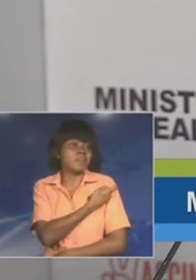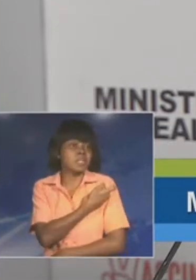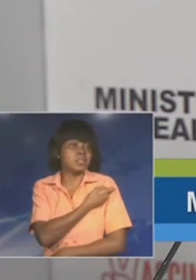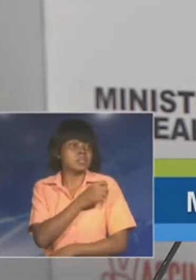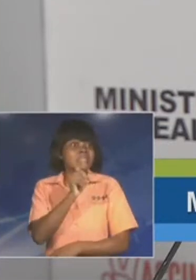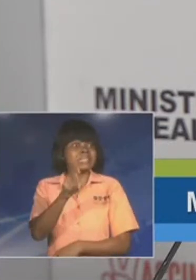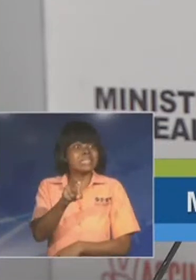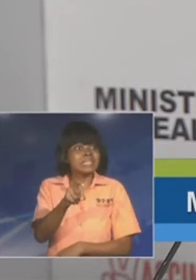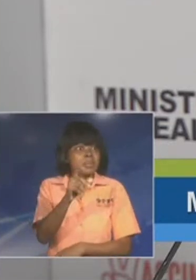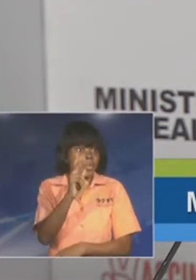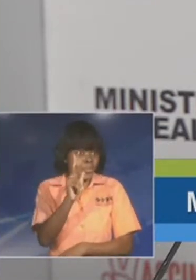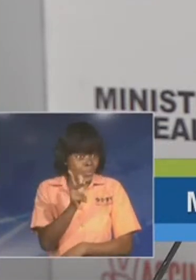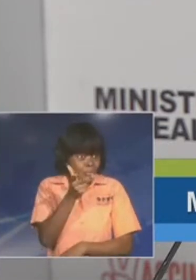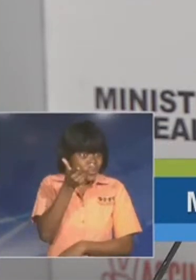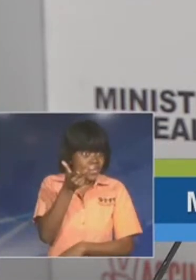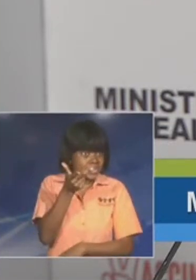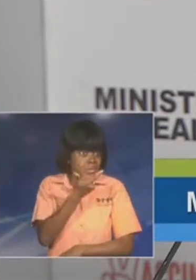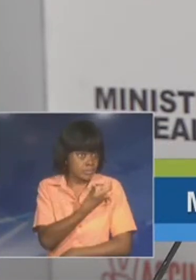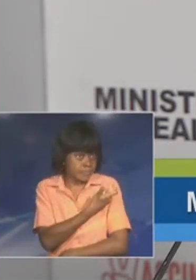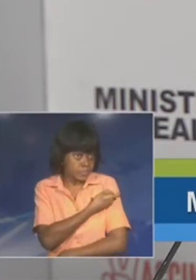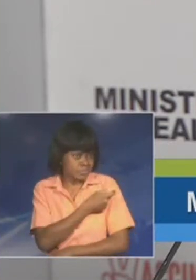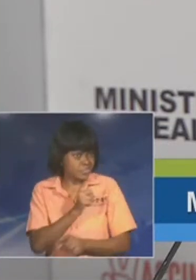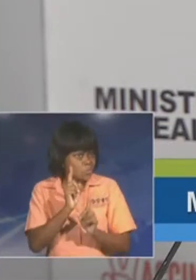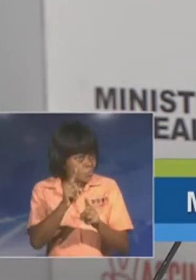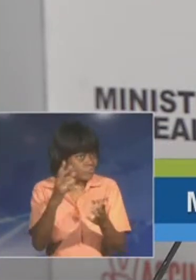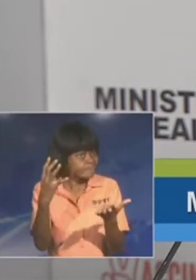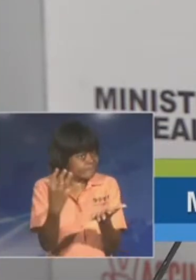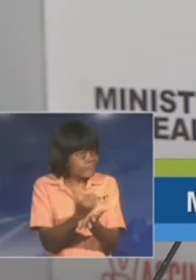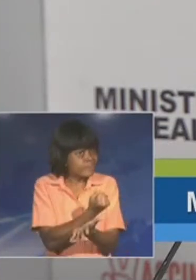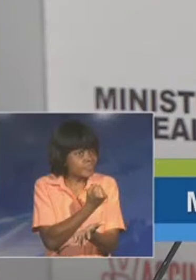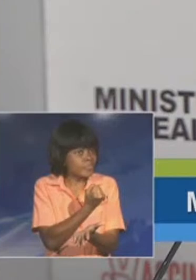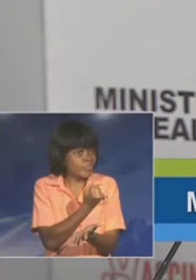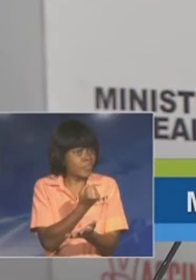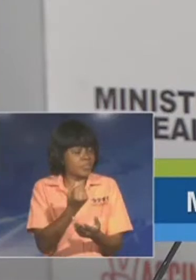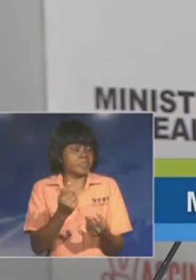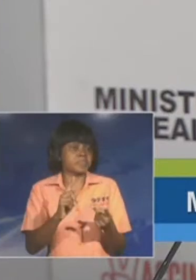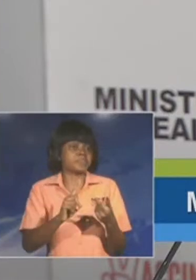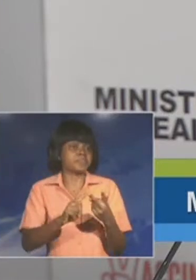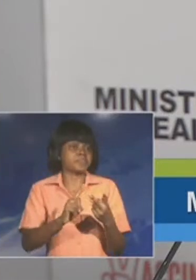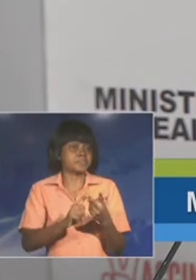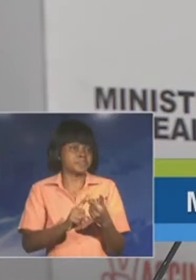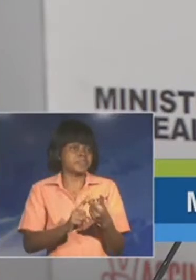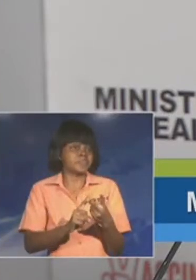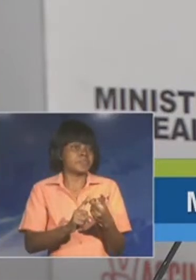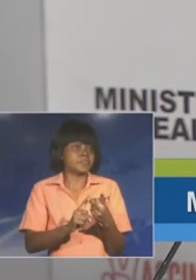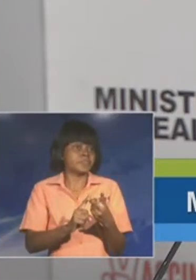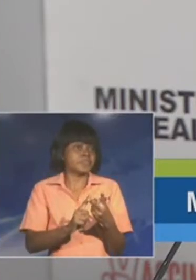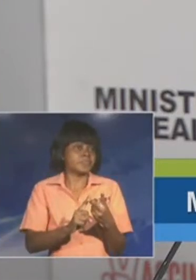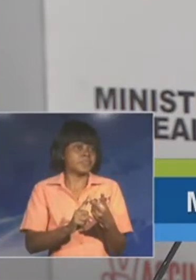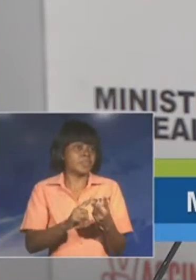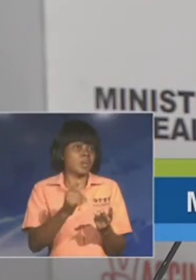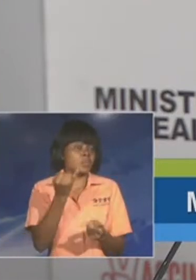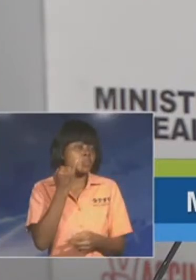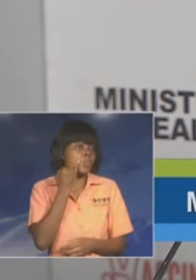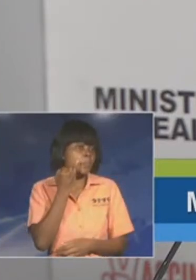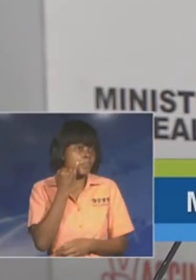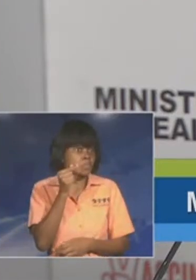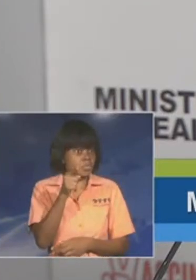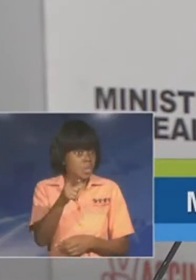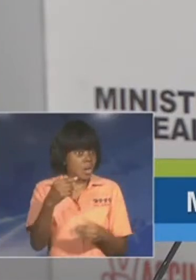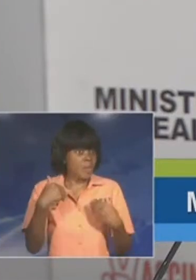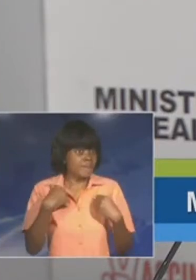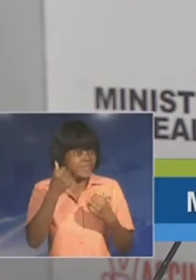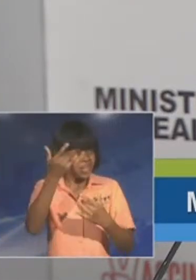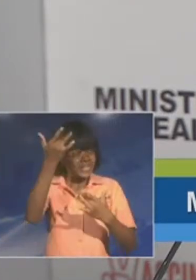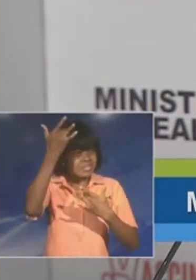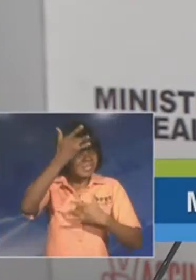seeking early care if you have comorbidities and symptoms of COVID-19, or if you're in that vulnerable age group and